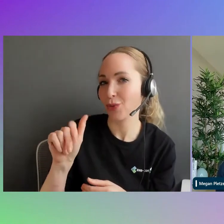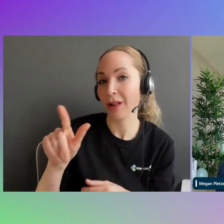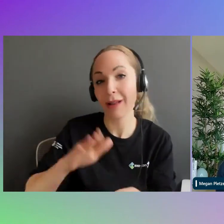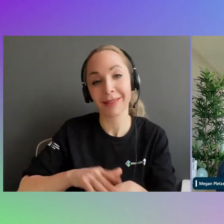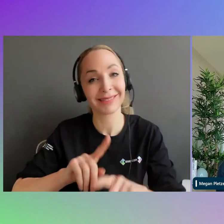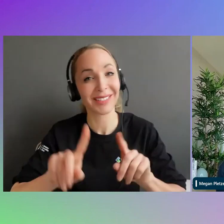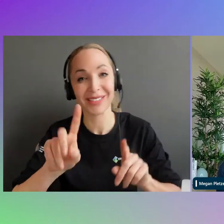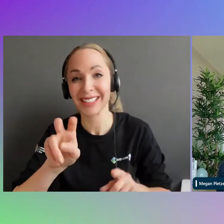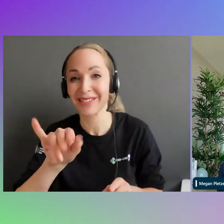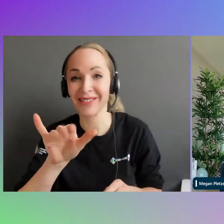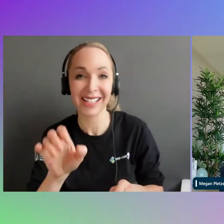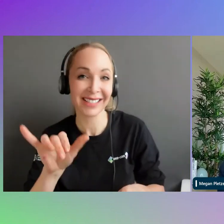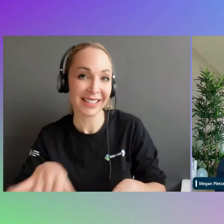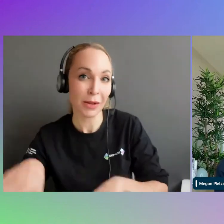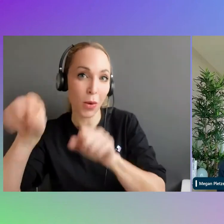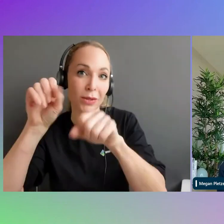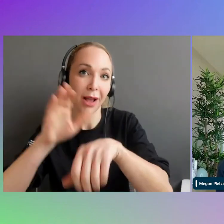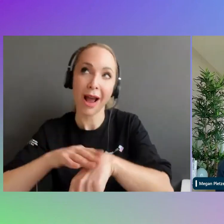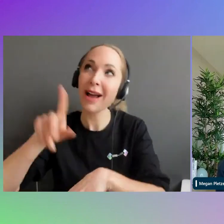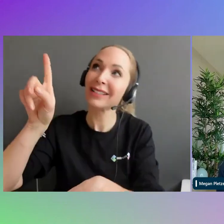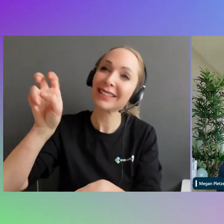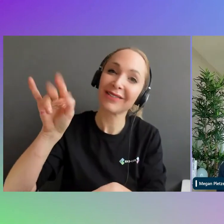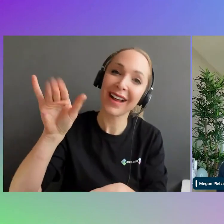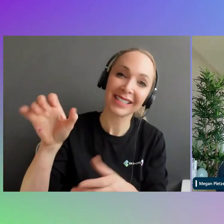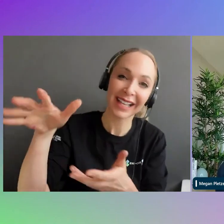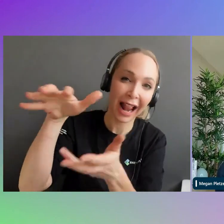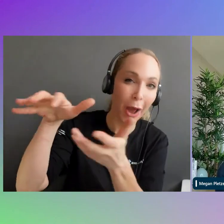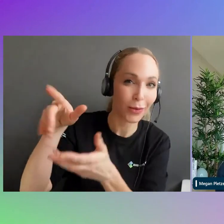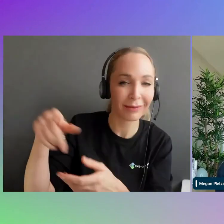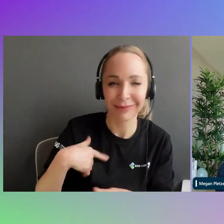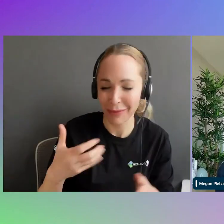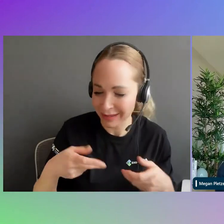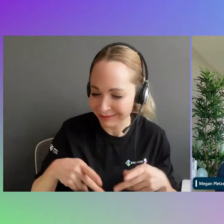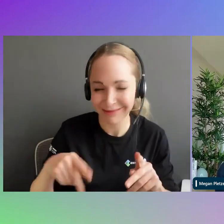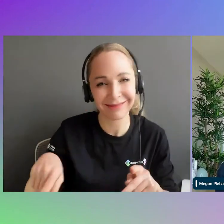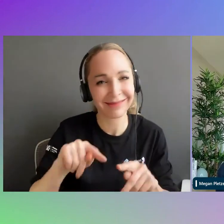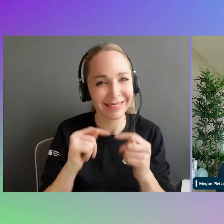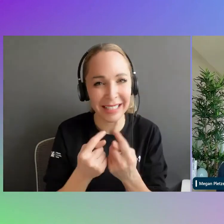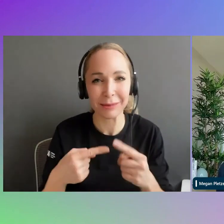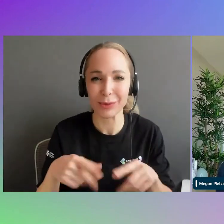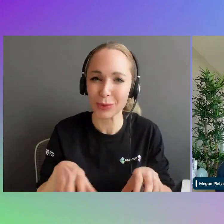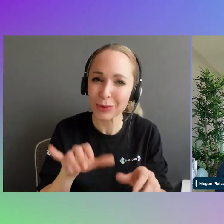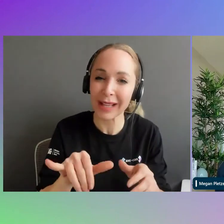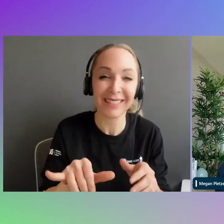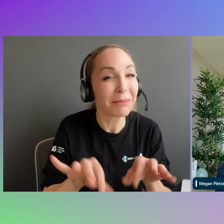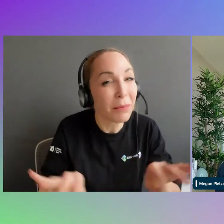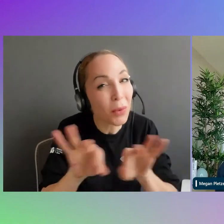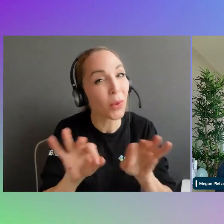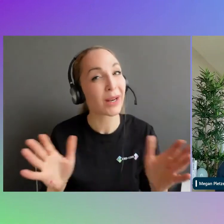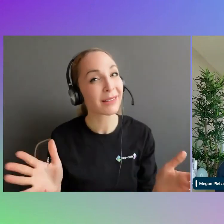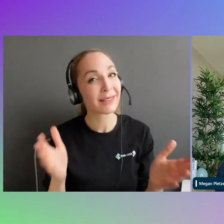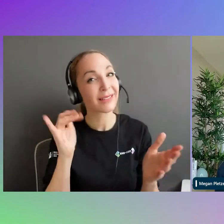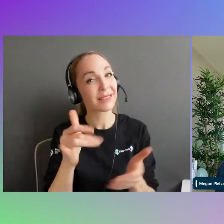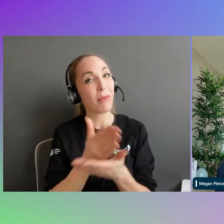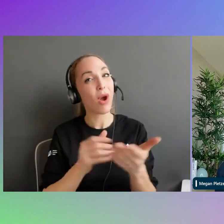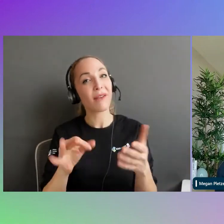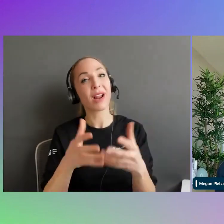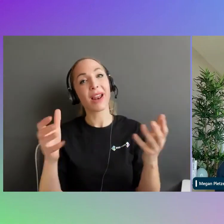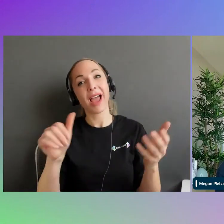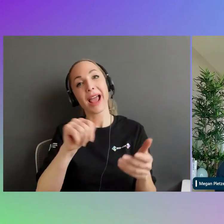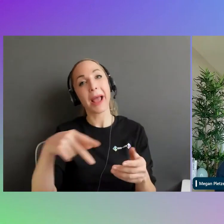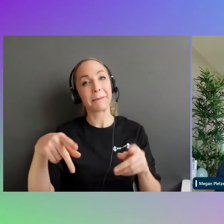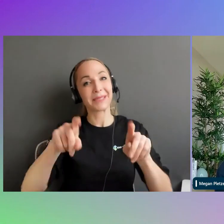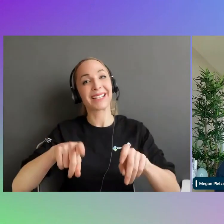hosted in a device cloud. So we really want to enable teams to be able to do that. It's important because it's a part of a lot of app testing